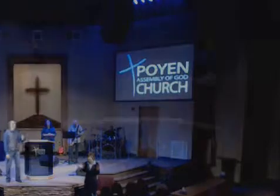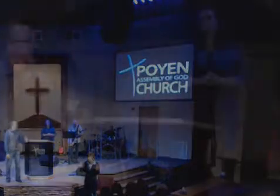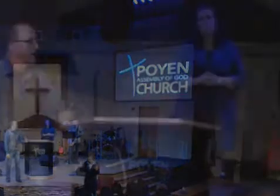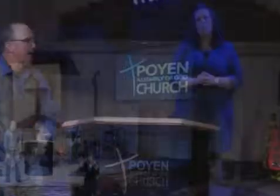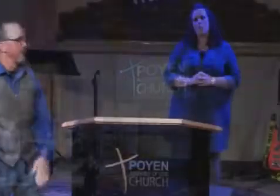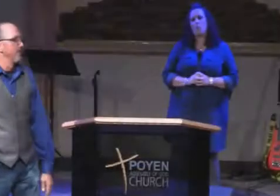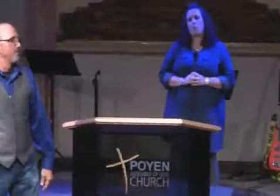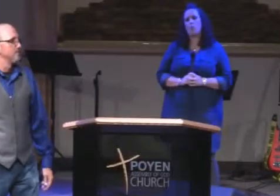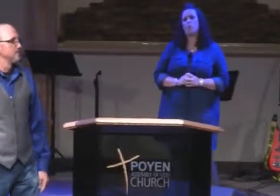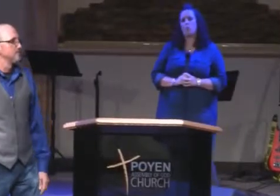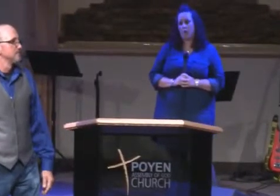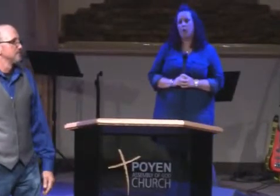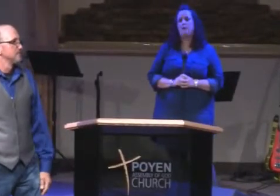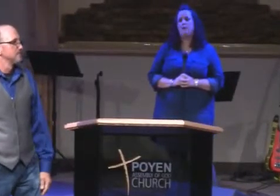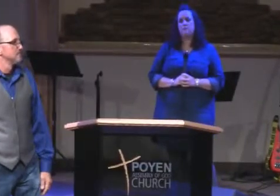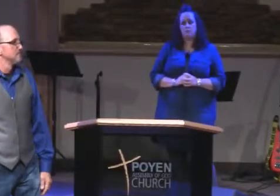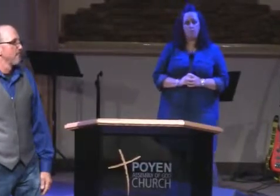the devil's lying to you.